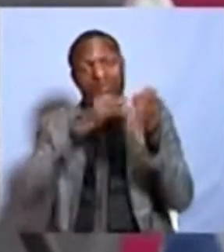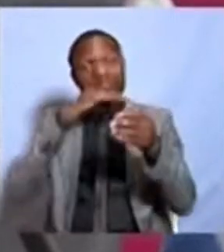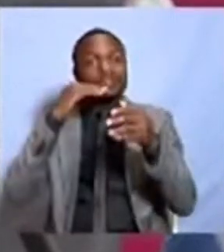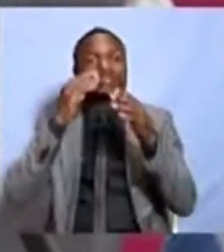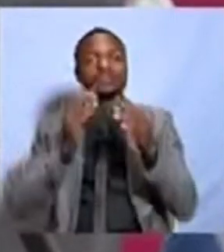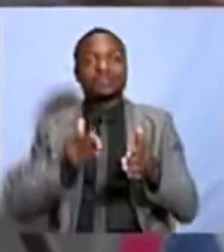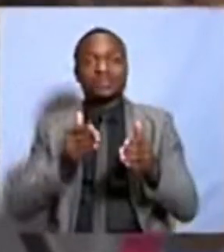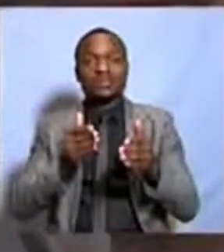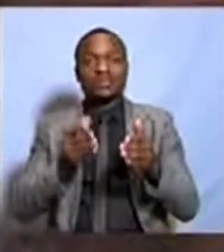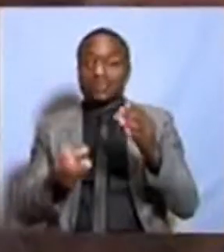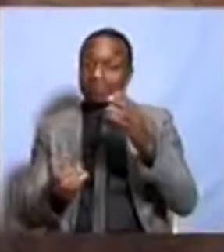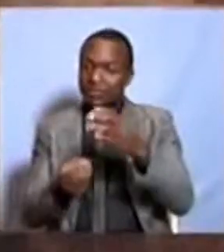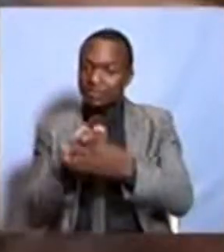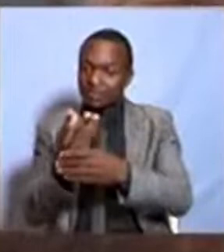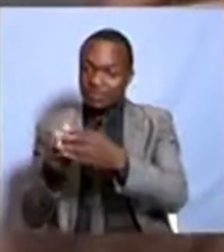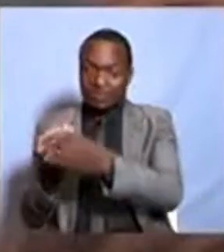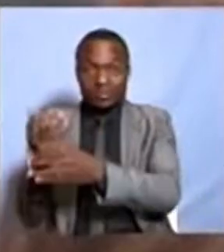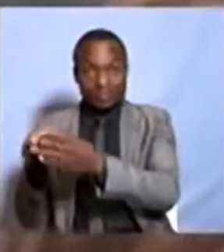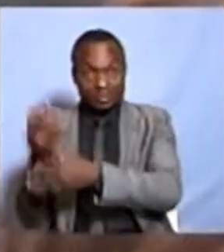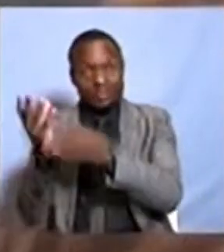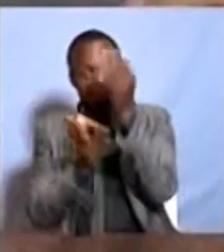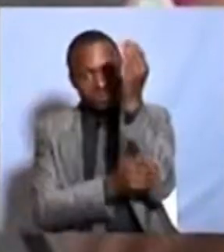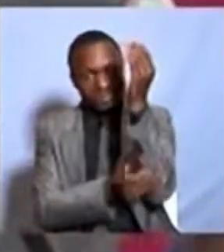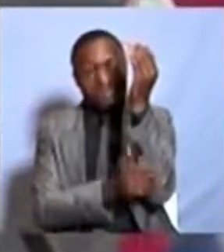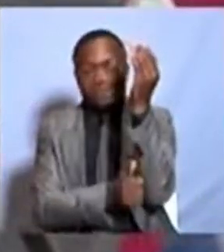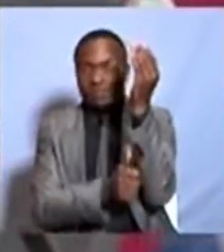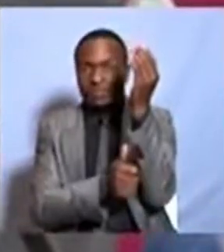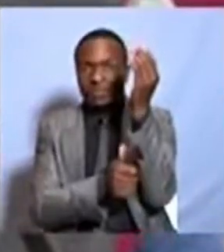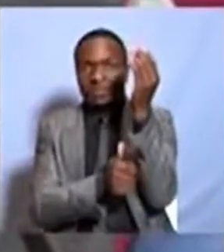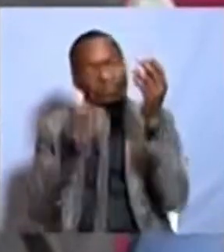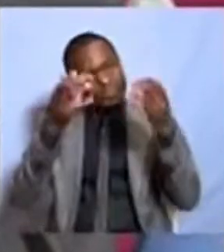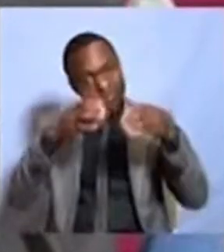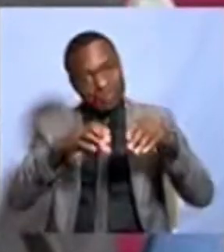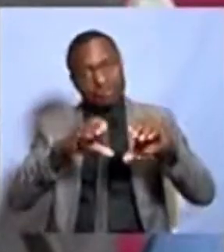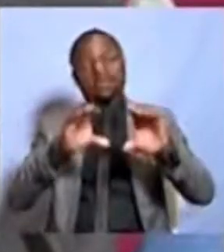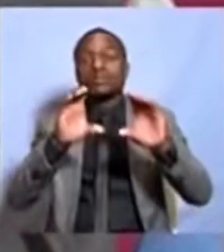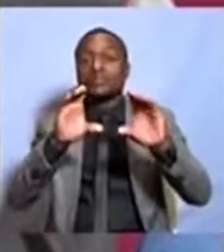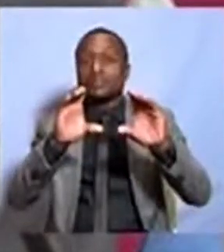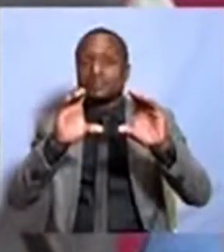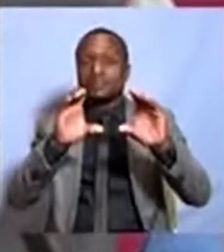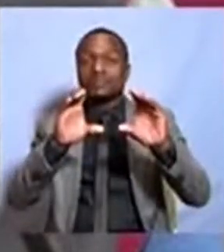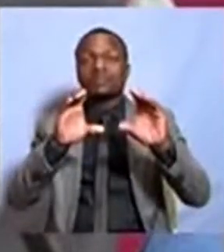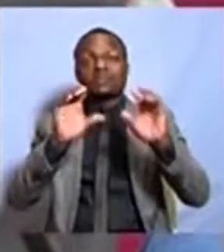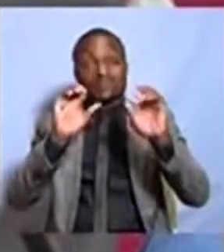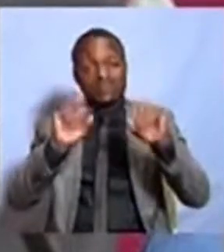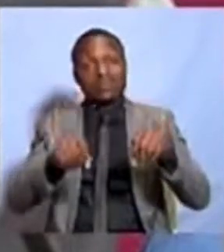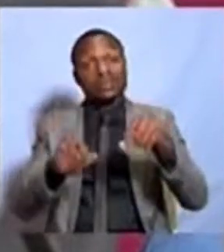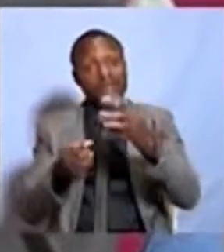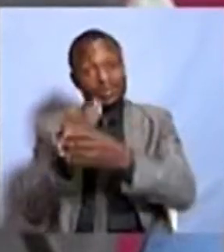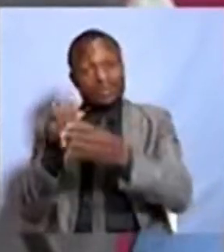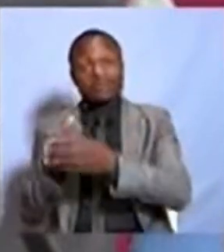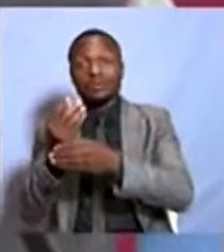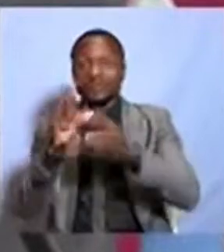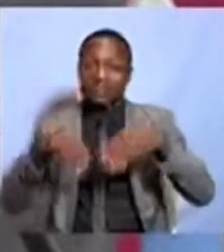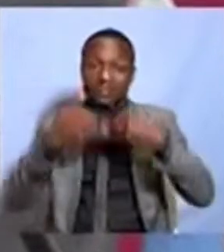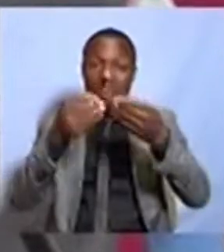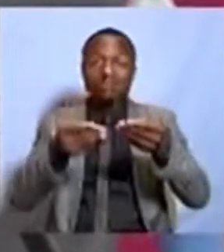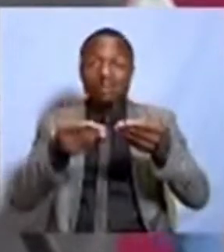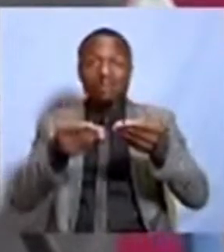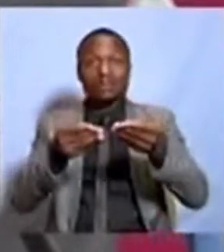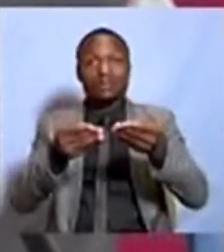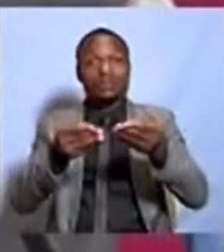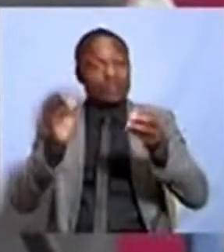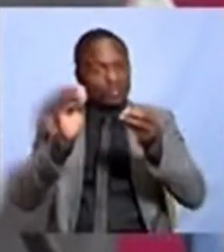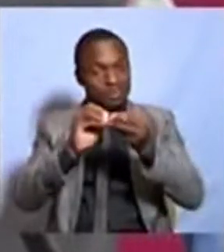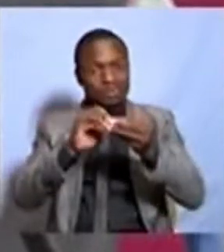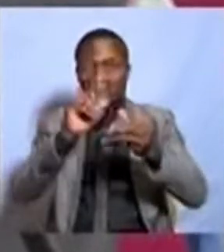farming continue being vulnerable, couldn't tap their availability. You can start now growing their availability by giving them value for what they